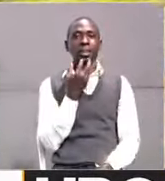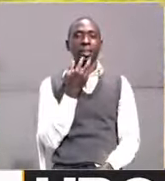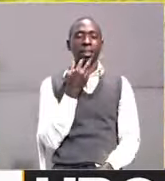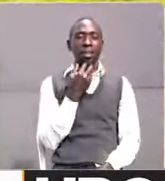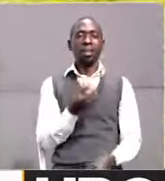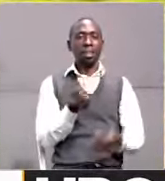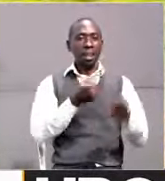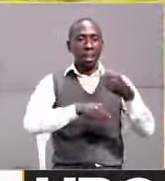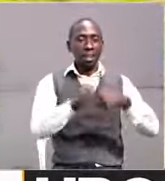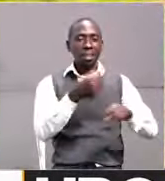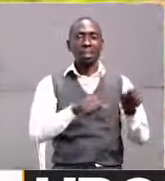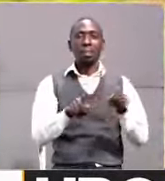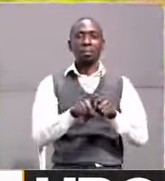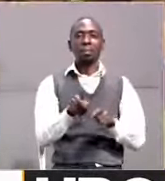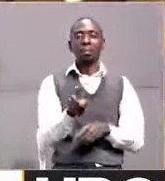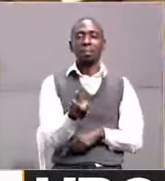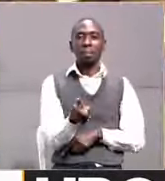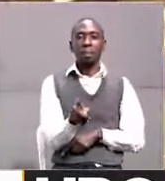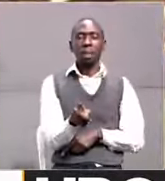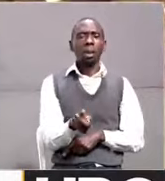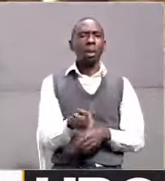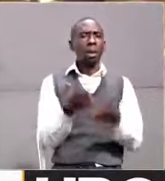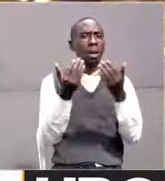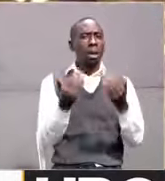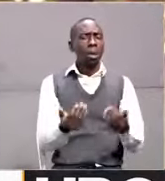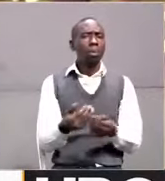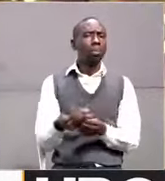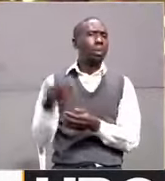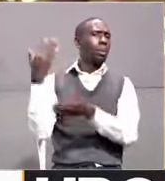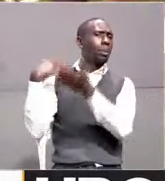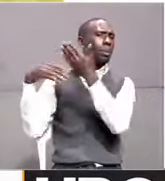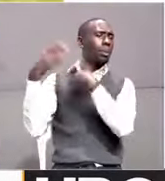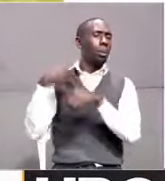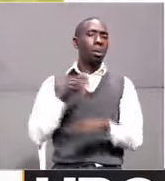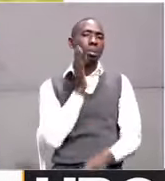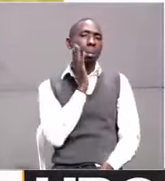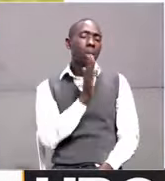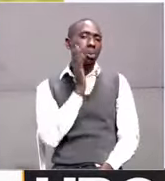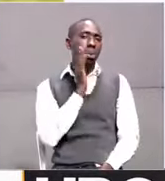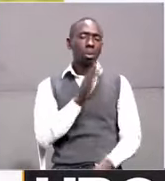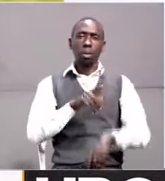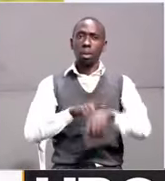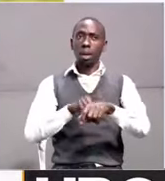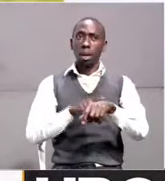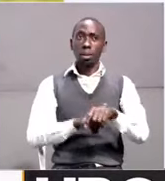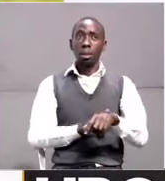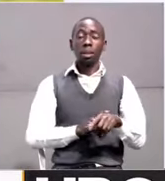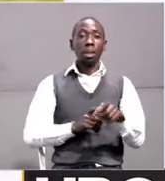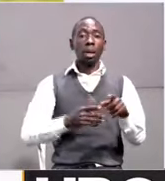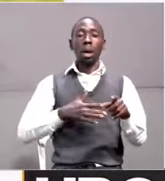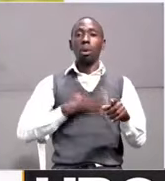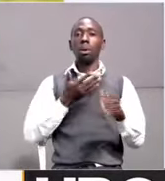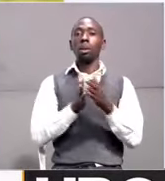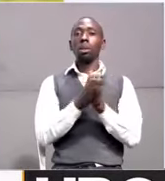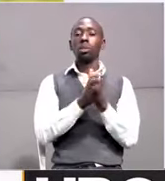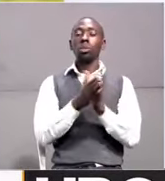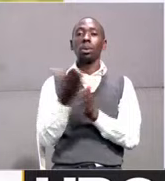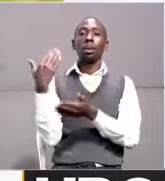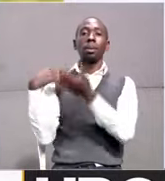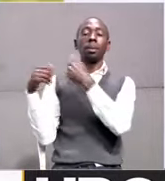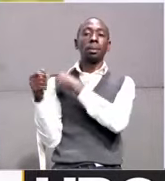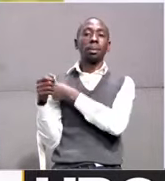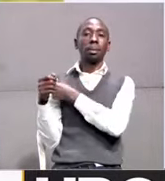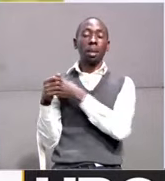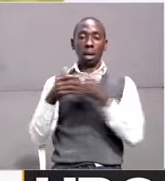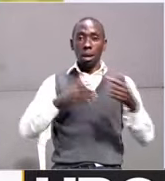back. Now, during the colonial time, this is our history. This